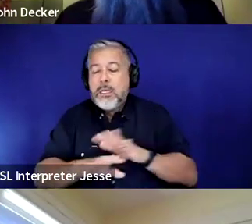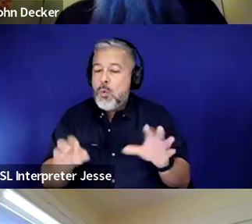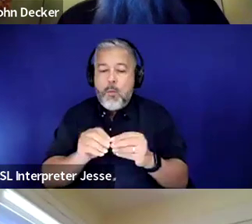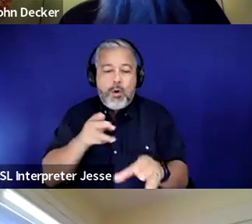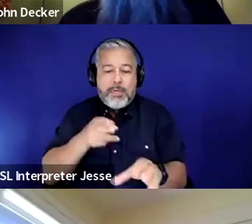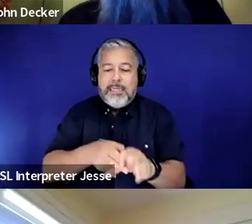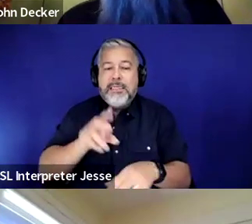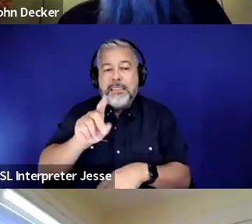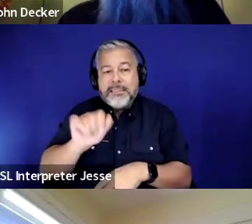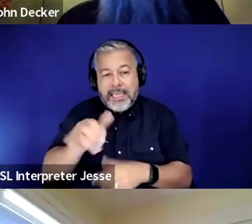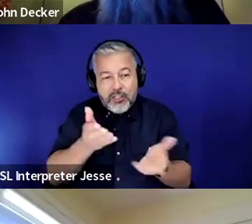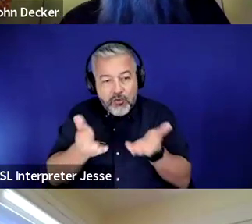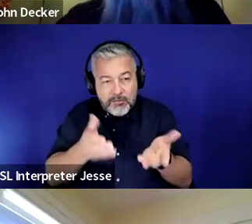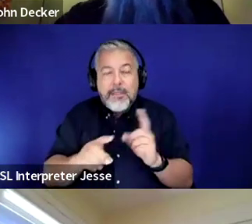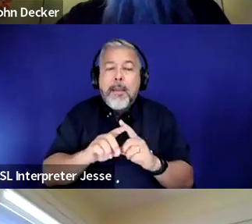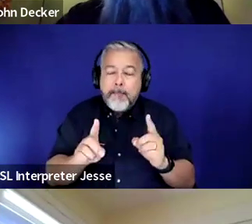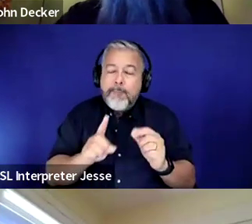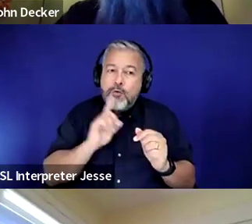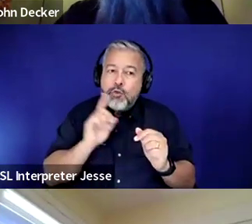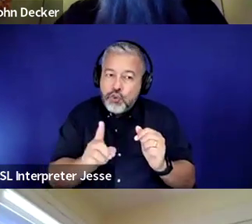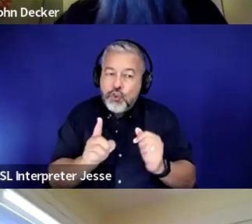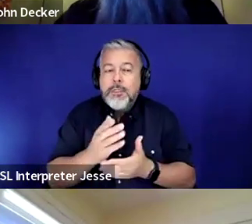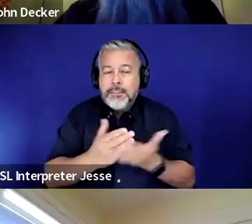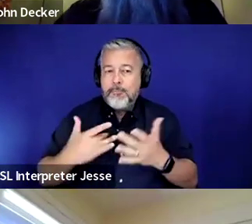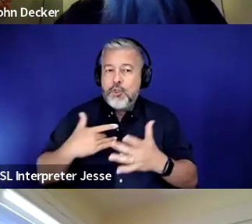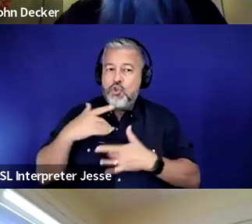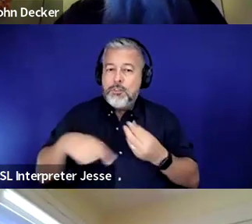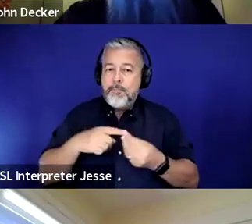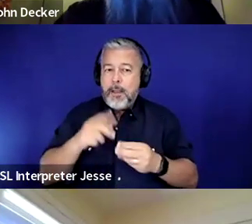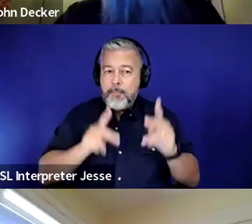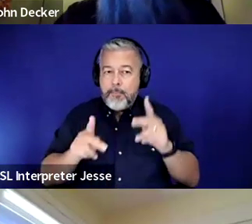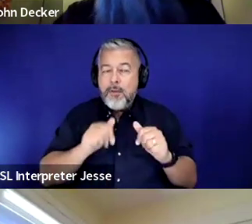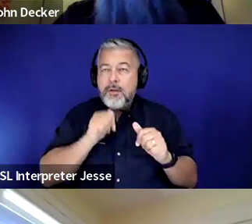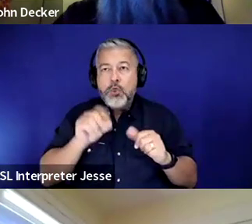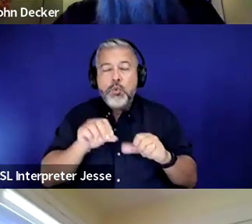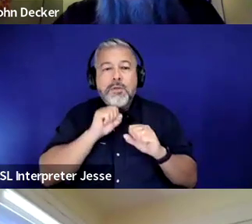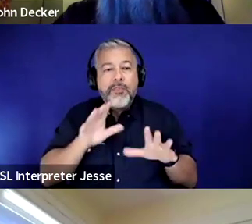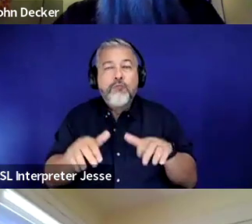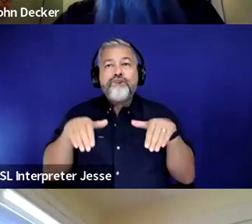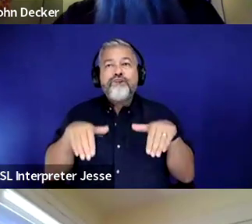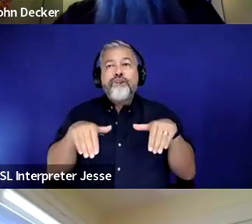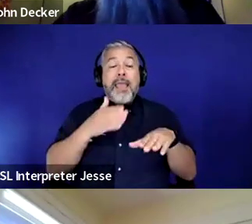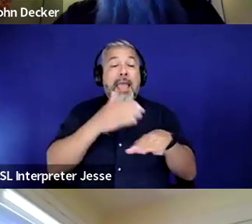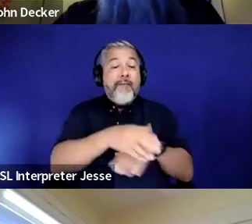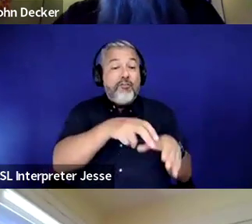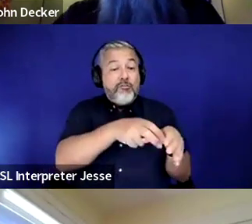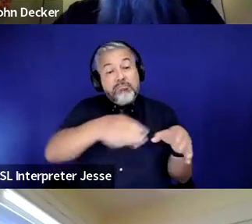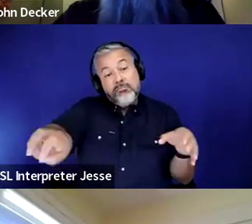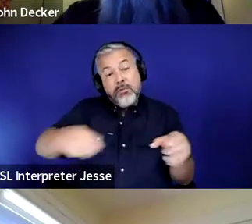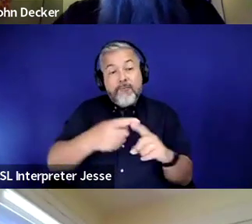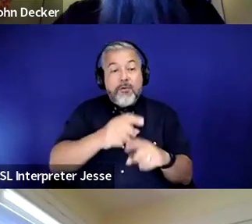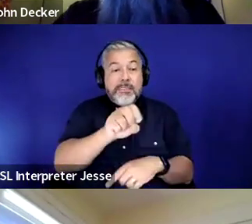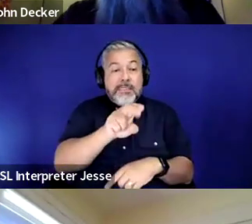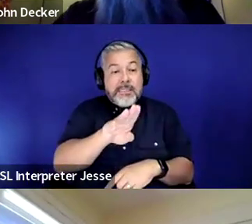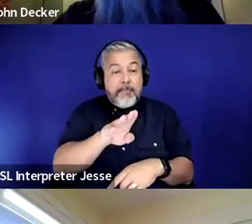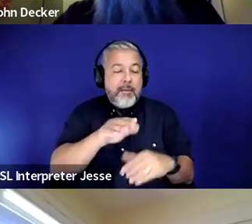but there certainly was concerns about folks not doing anything after they've transitioned out of sub-minimum wage,